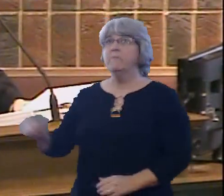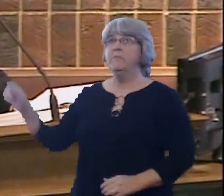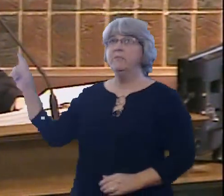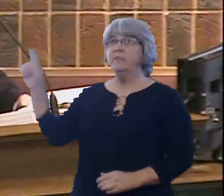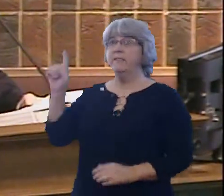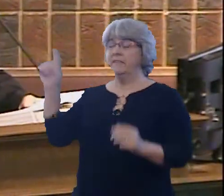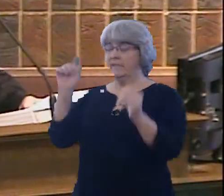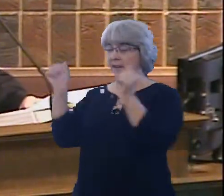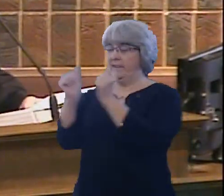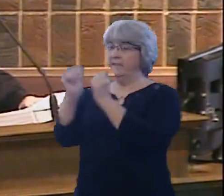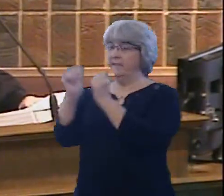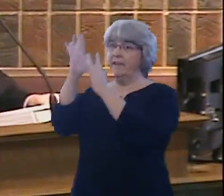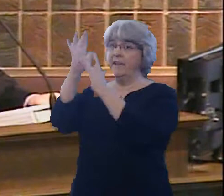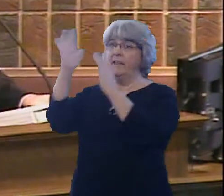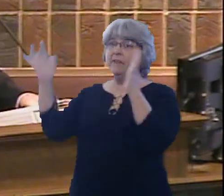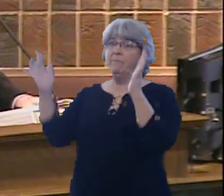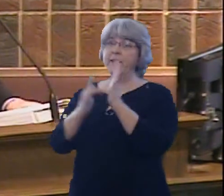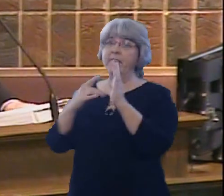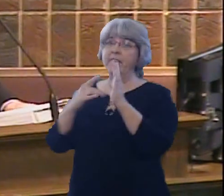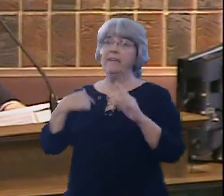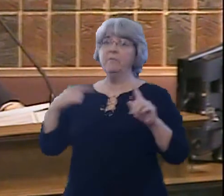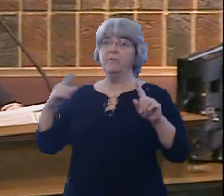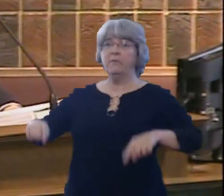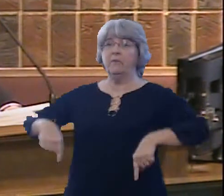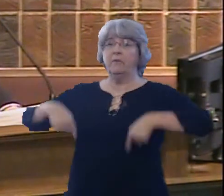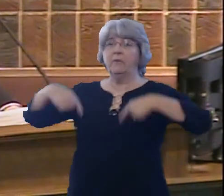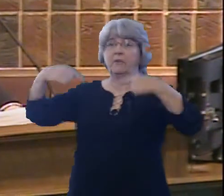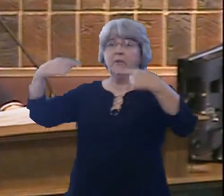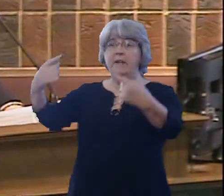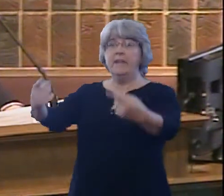Anywhere with Jesus I can safely go.